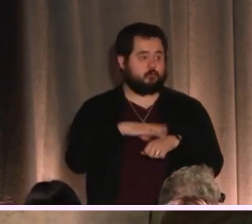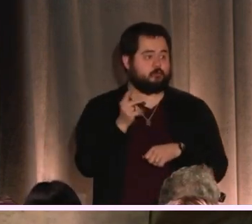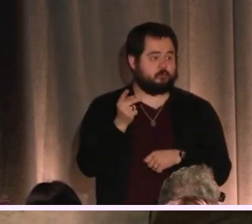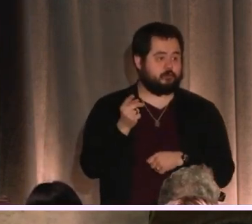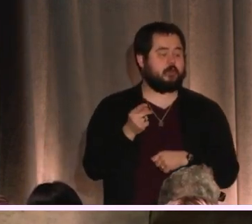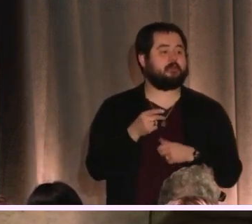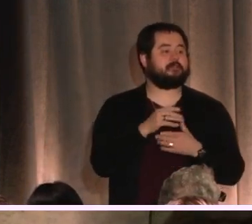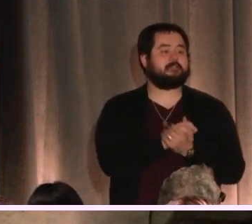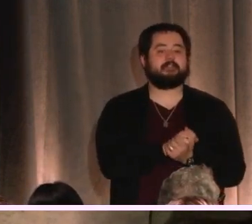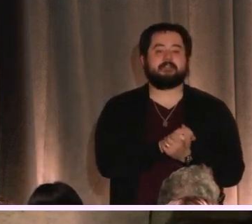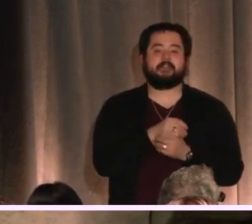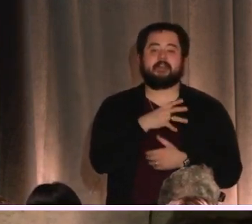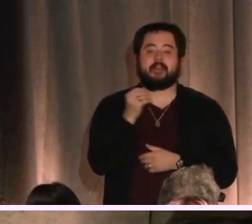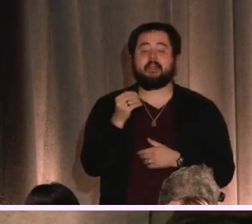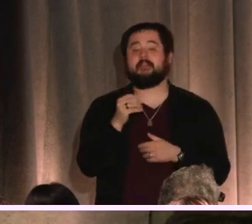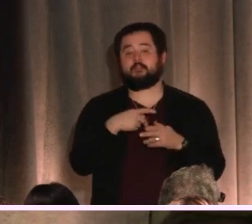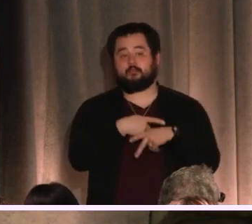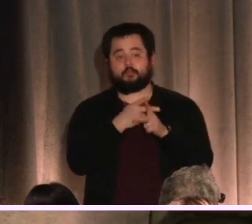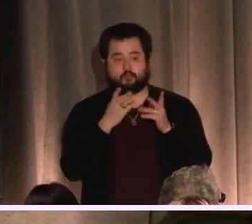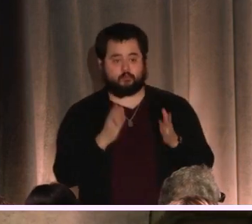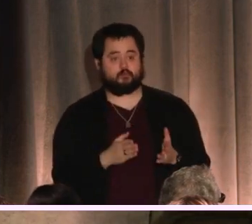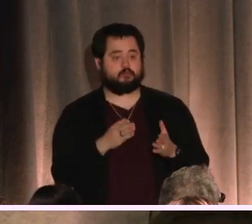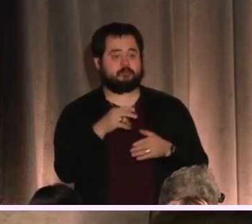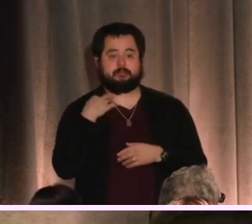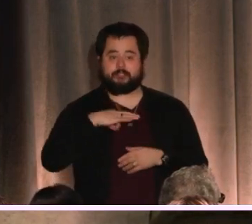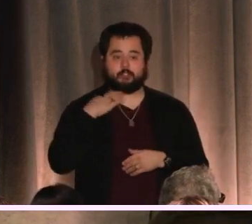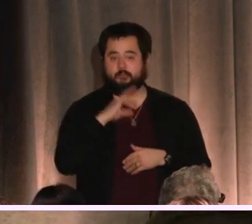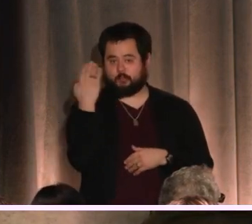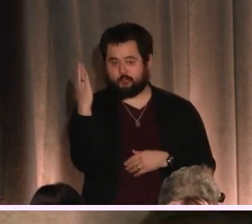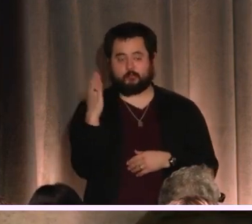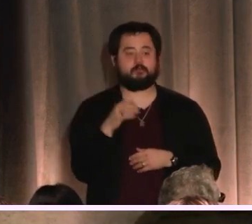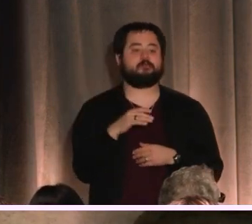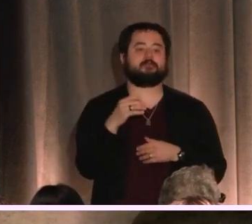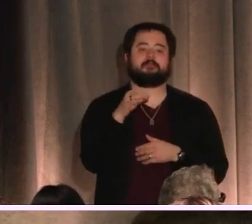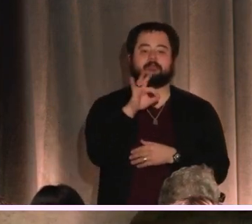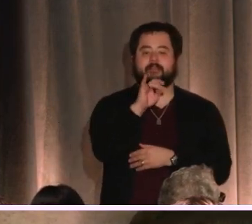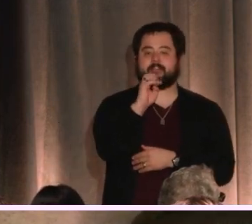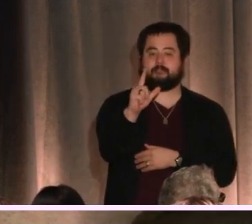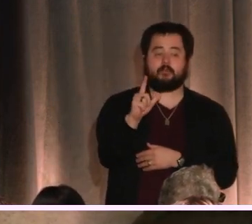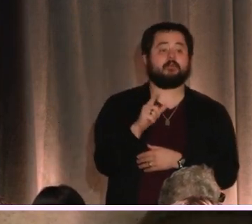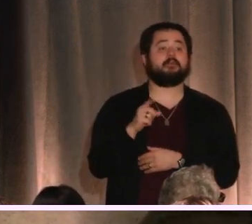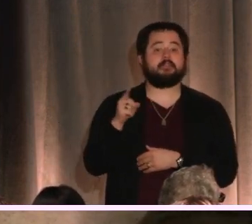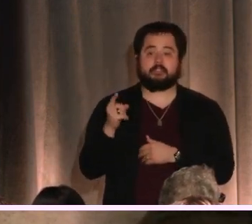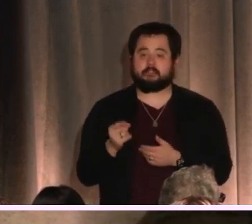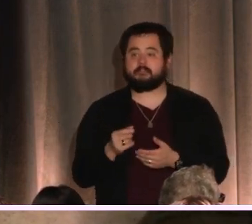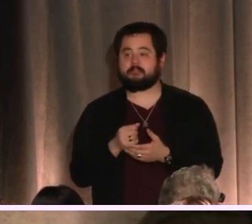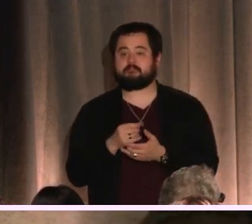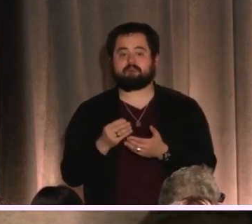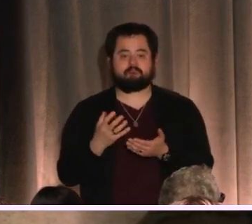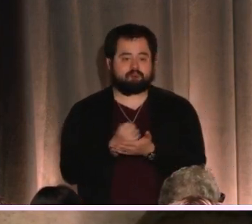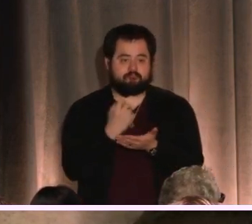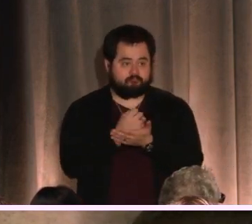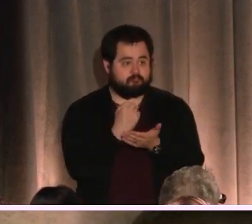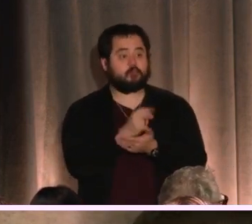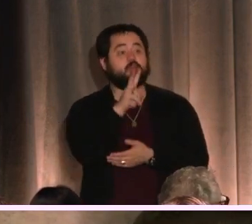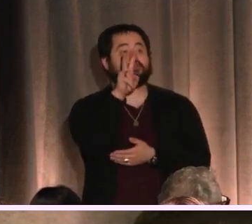on you, and the producer of the Pittsburgh Blues Festival, Ron has raised over $2 million for charity.